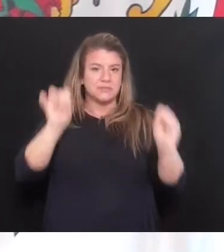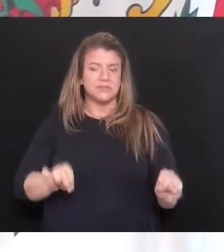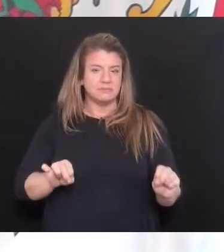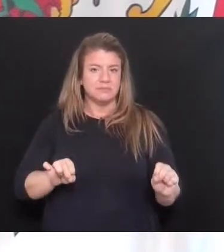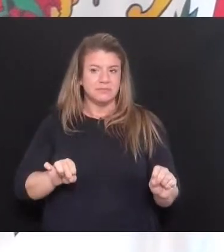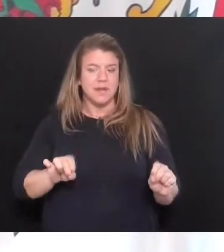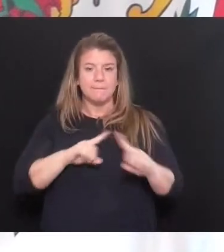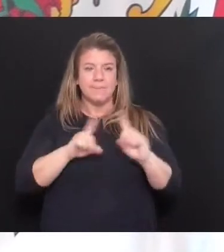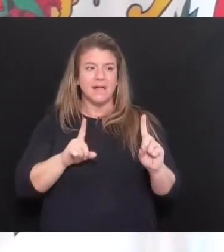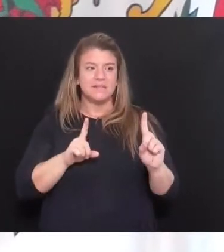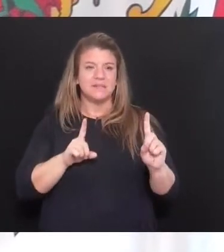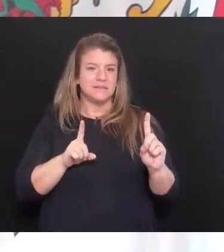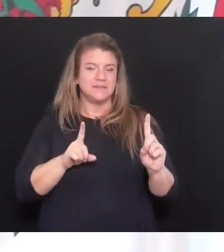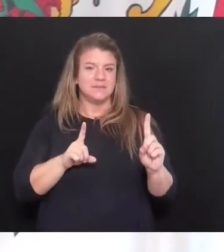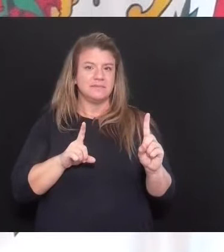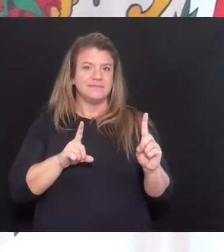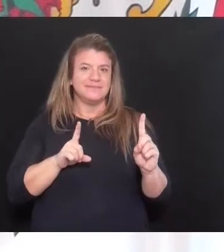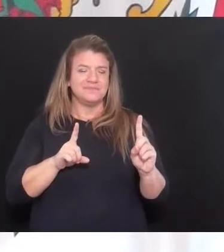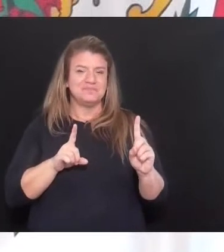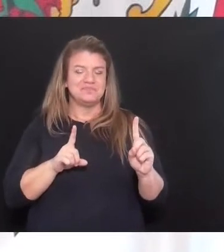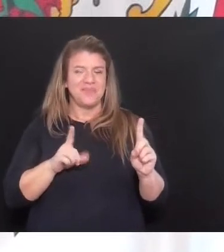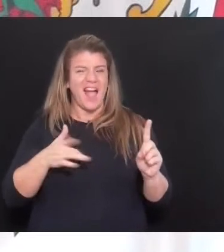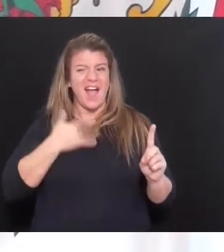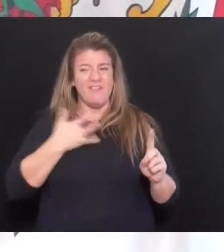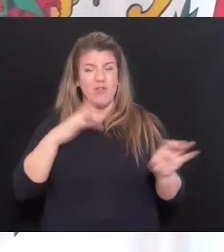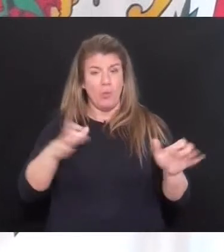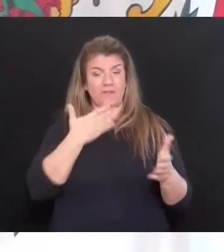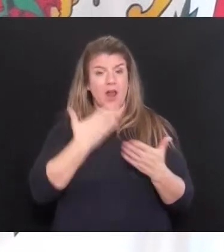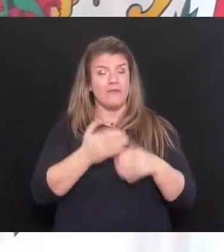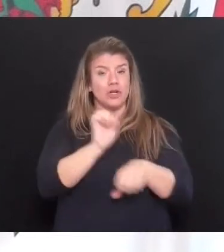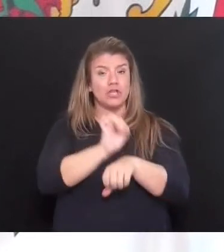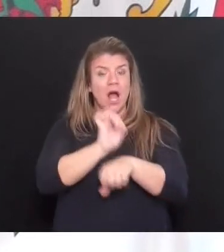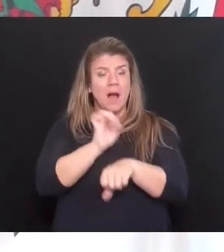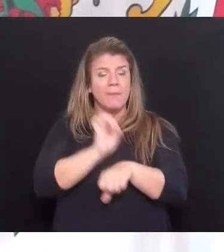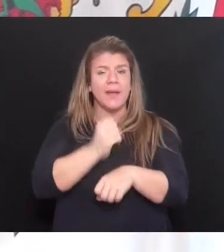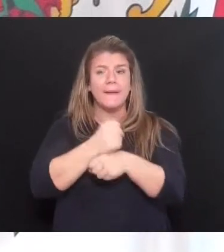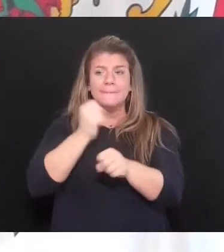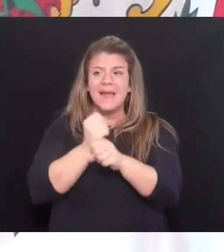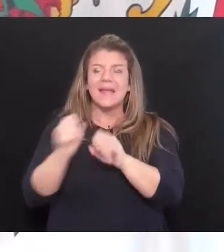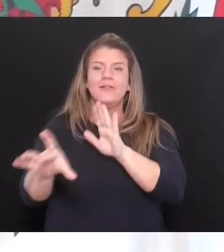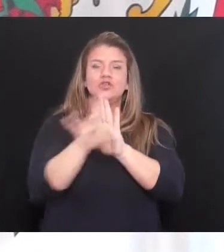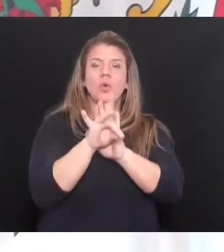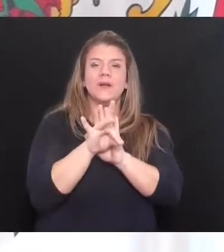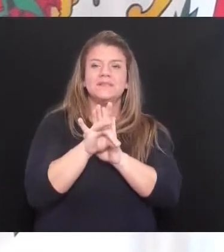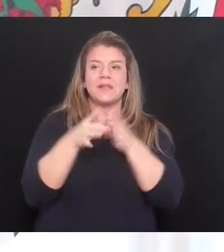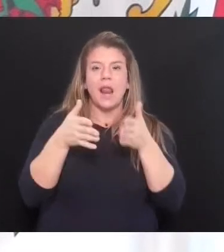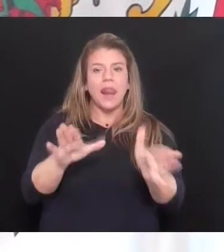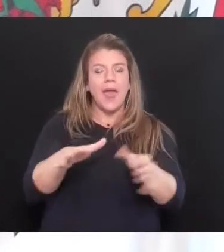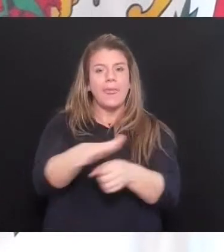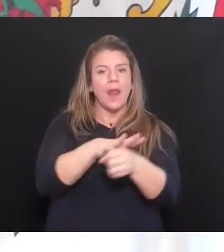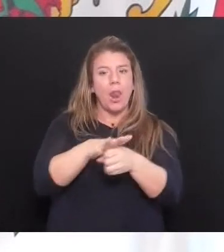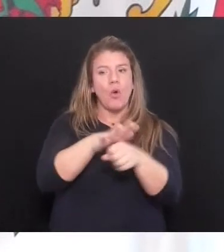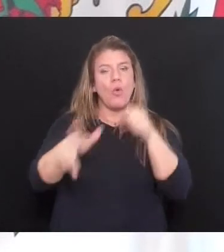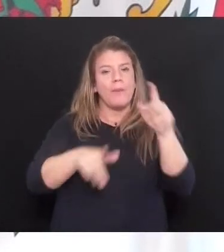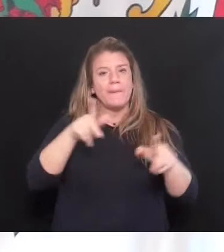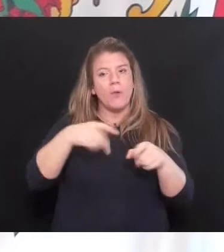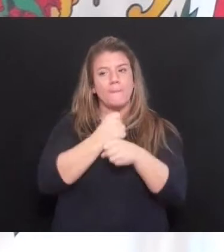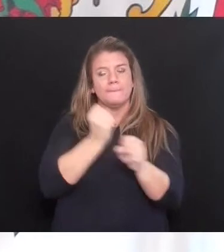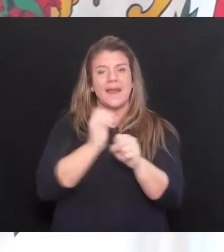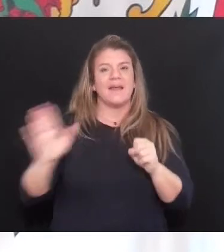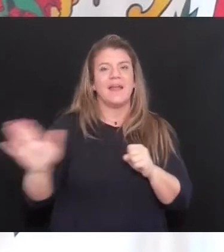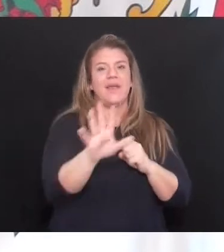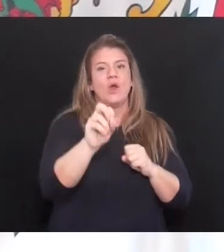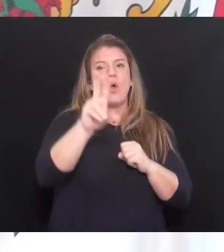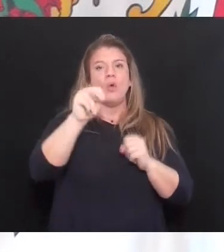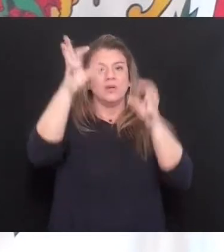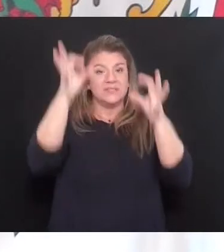and so on. But I think we've done a good job in making the choice to let the local people, make those